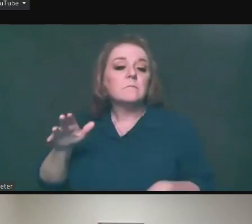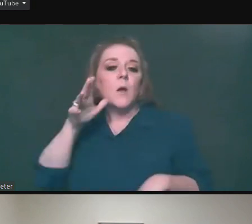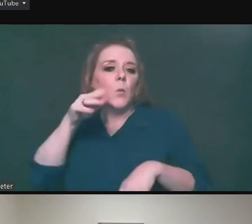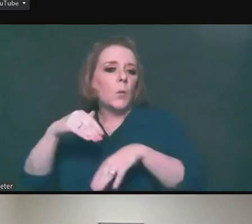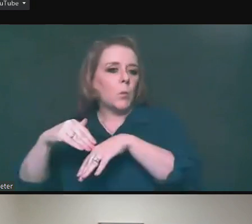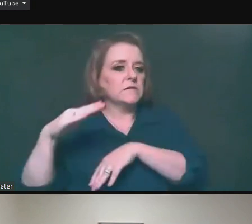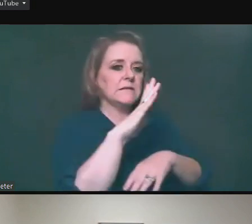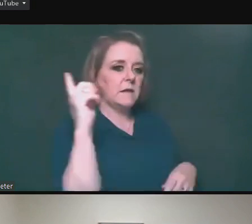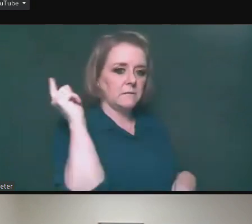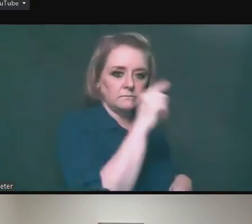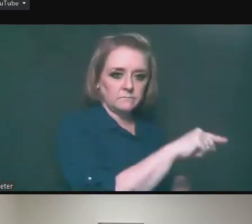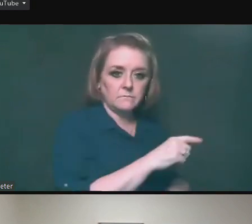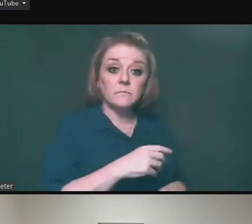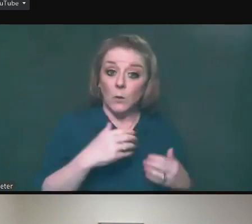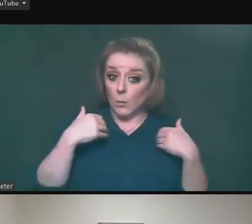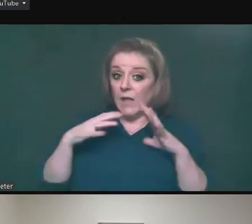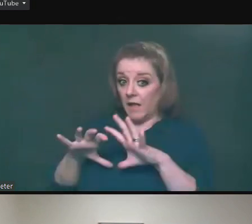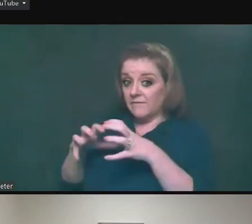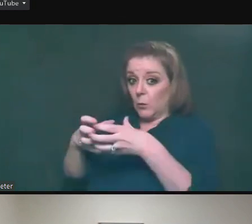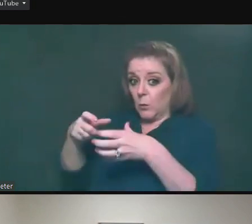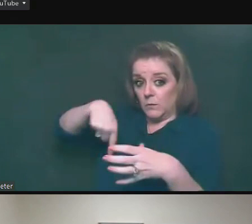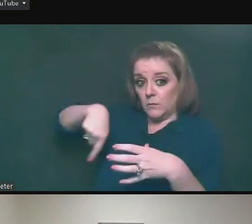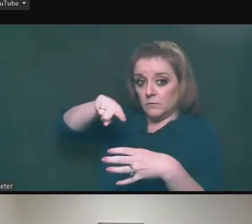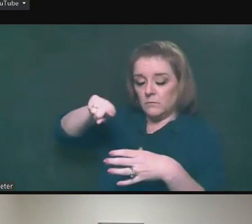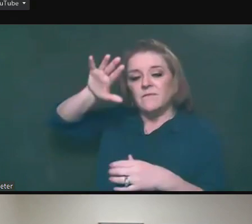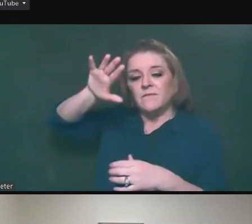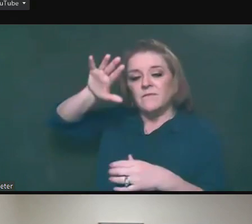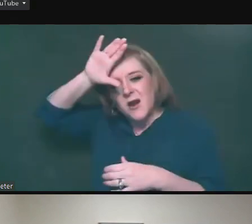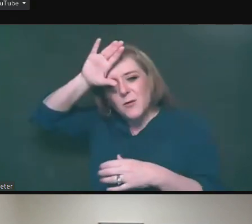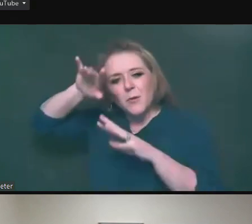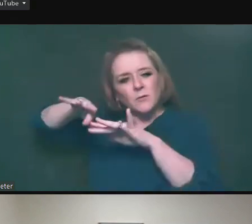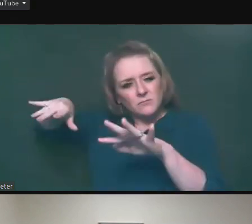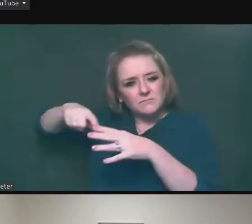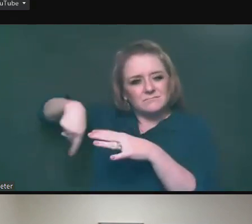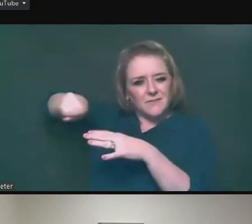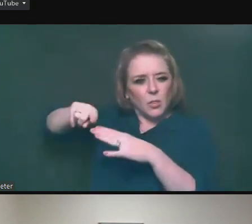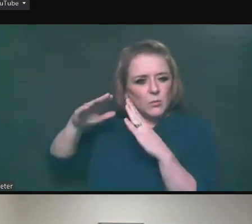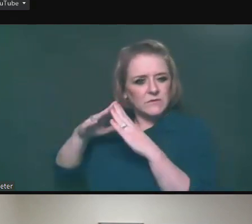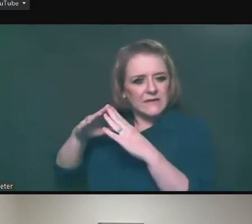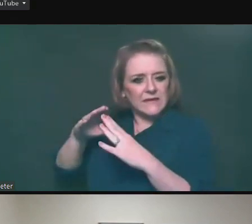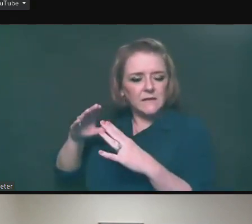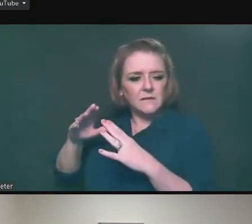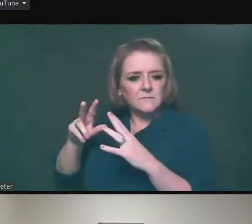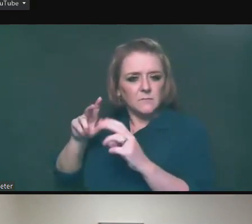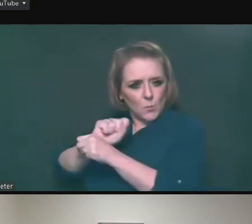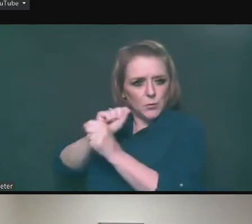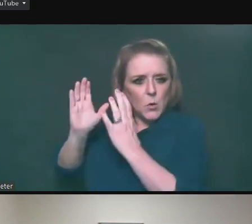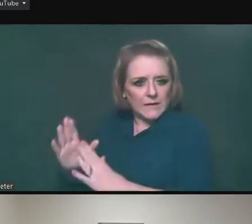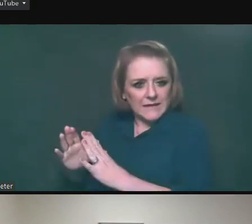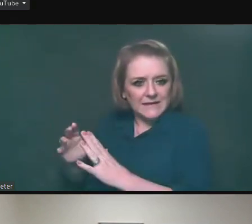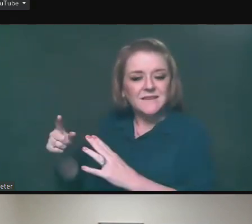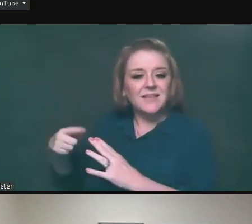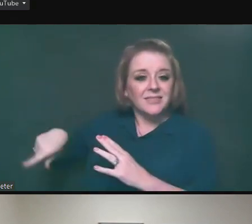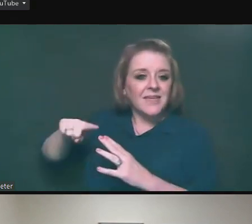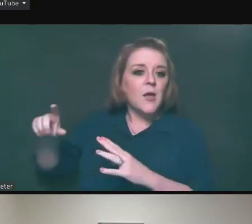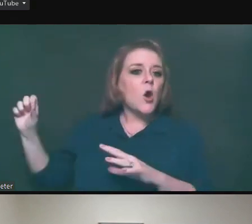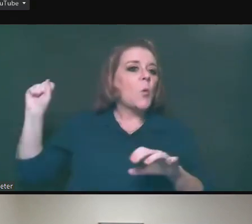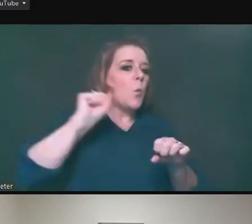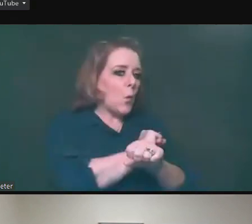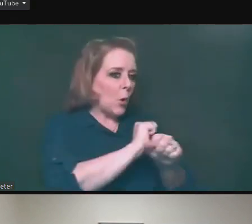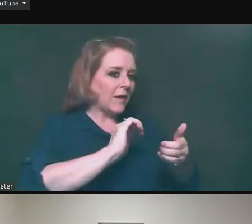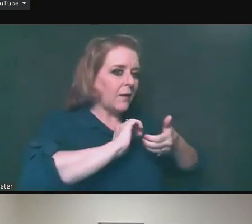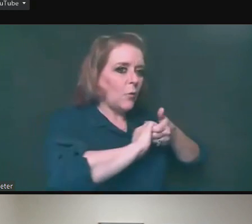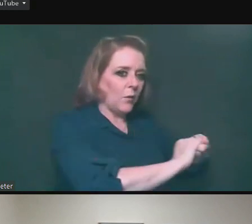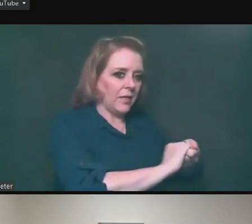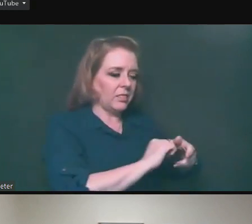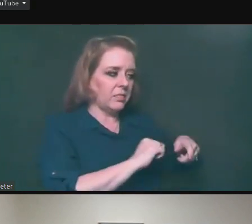have a group of people, our fire marshals and a number of other city employees that are working with our Lubbock Safe businesses that are